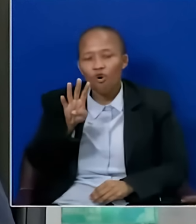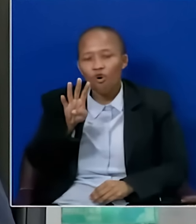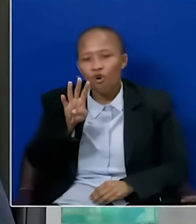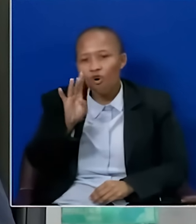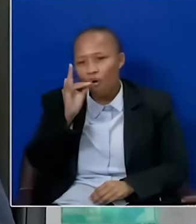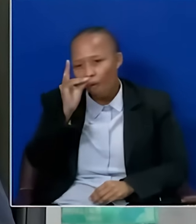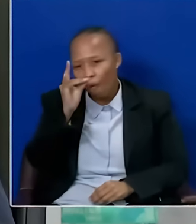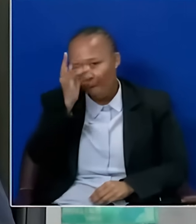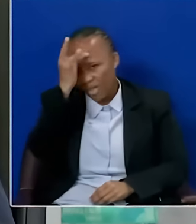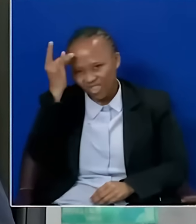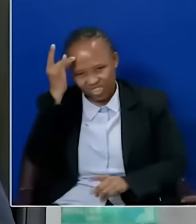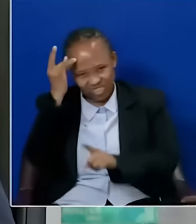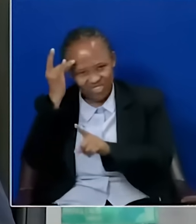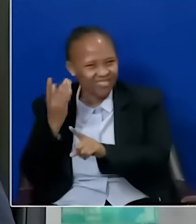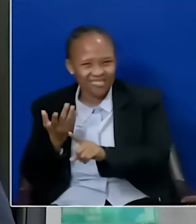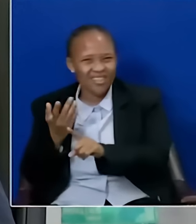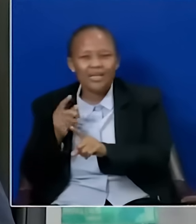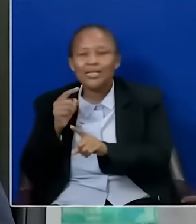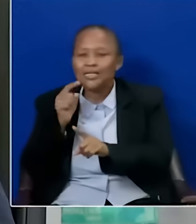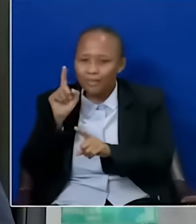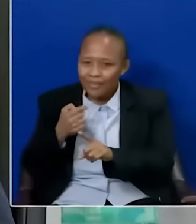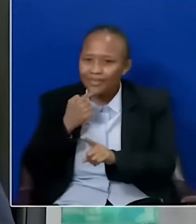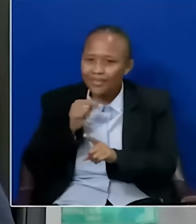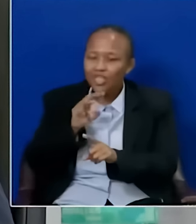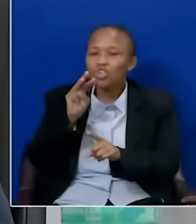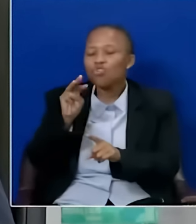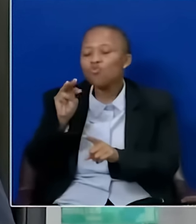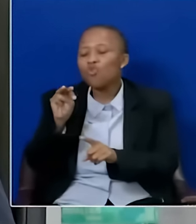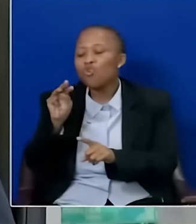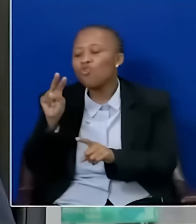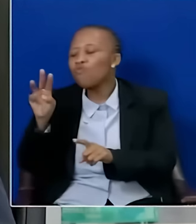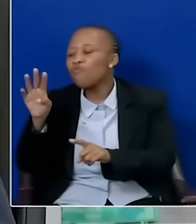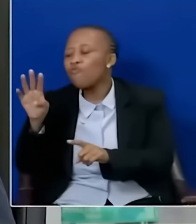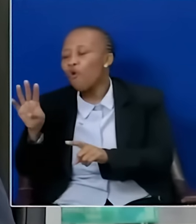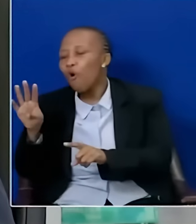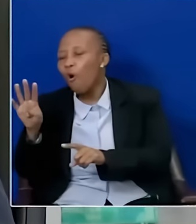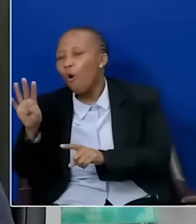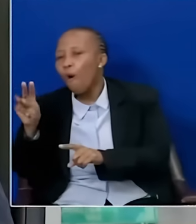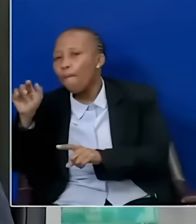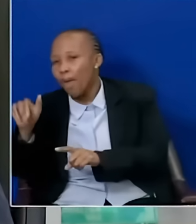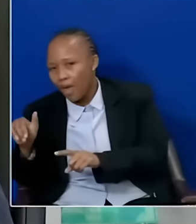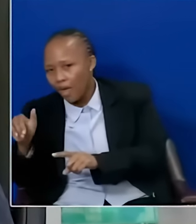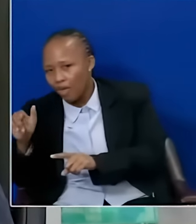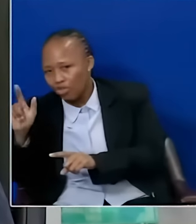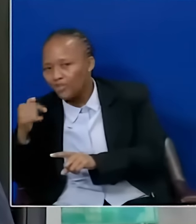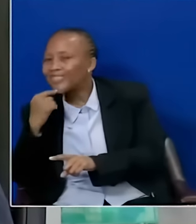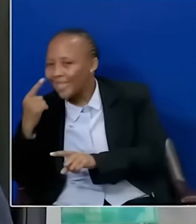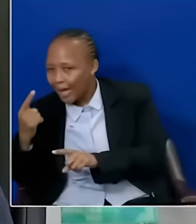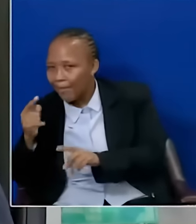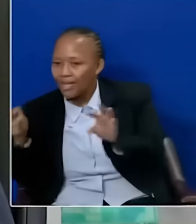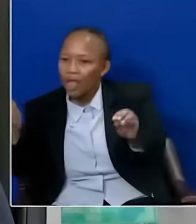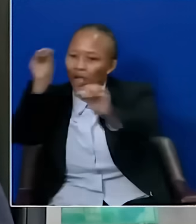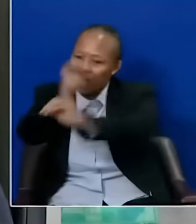13.6, instead of saying 24 May, he says 24 March. So both the reviewer and the member